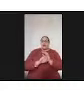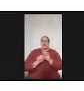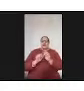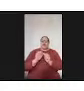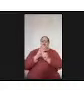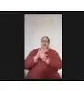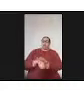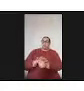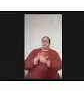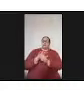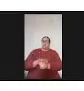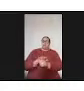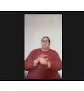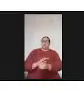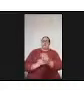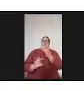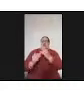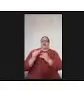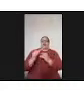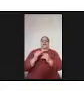before it gets out of control.